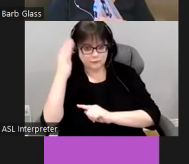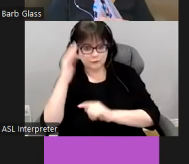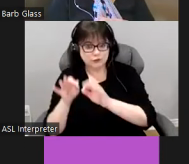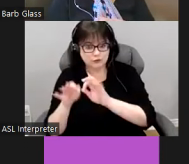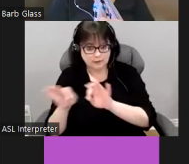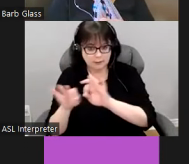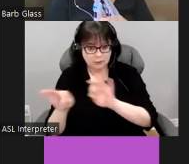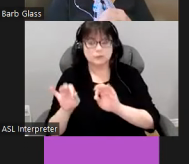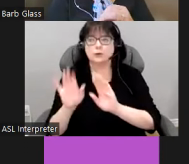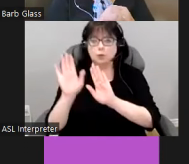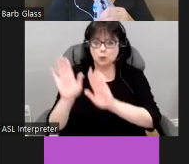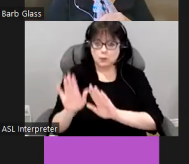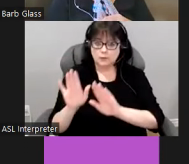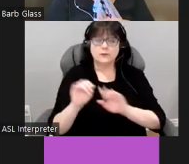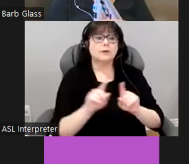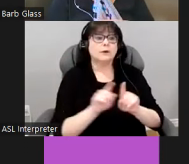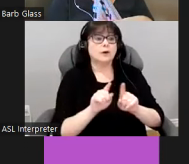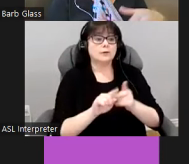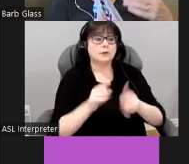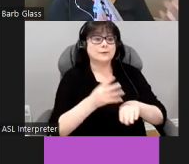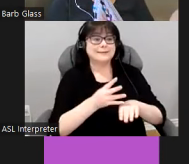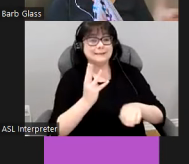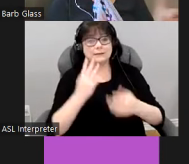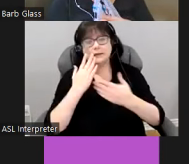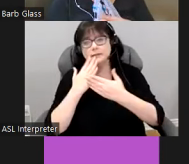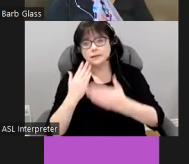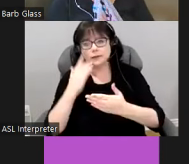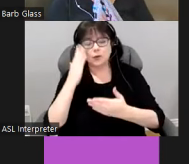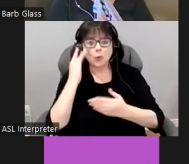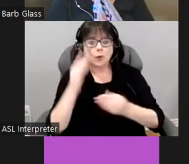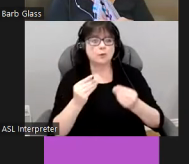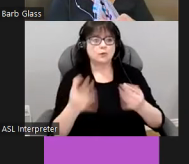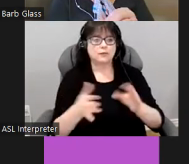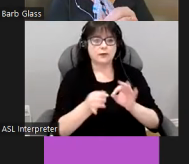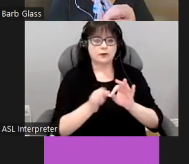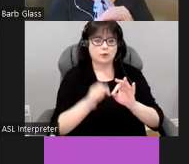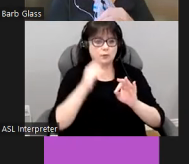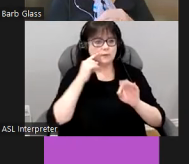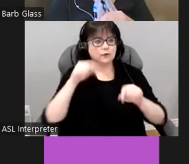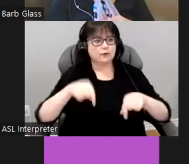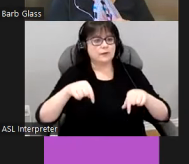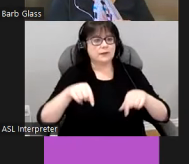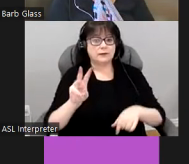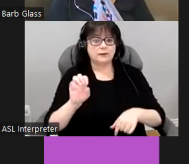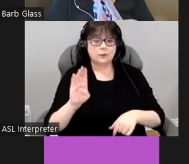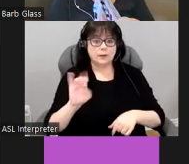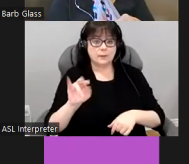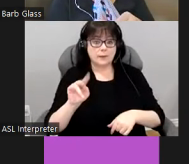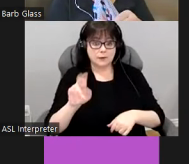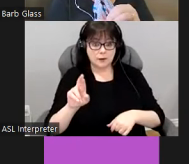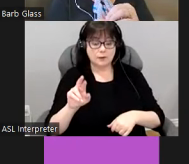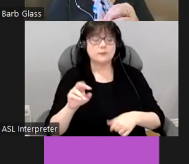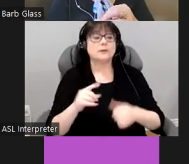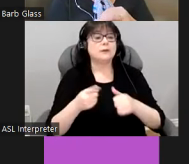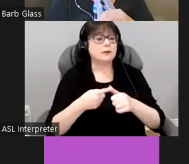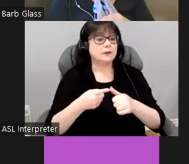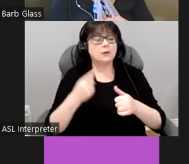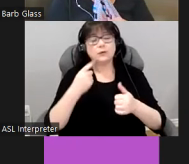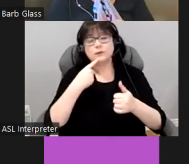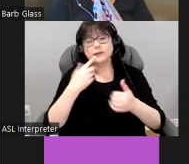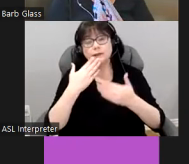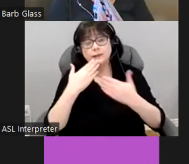thank Deaf Literacy Initiative for providing the interpreters for these webinars. I'd like to welcome Carolyn Lazonsky and Rebecca Stuckless, who are